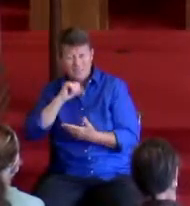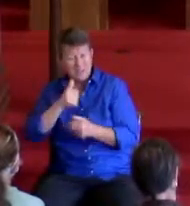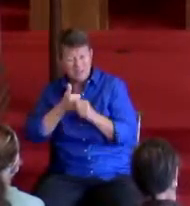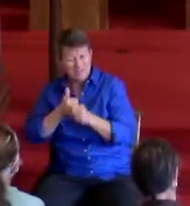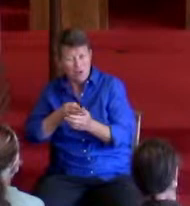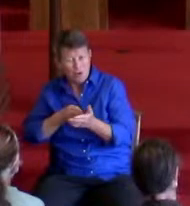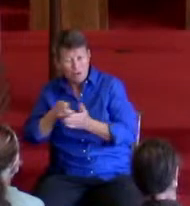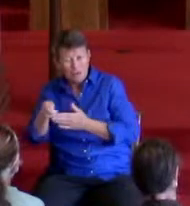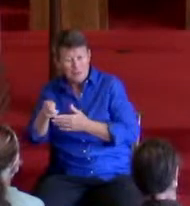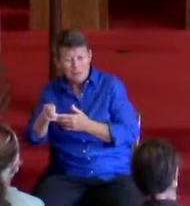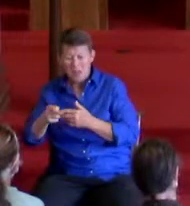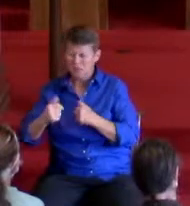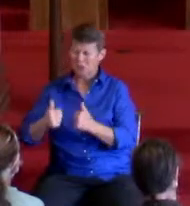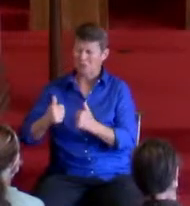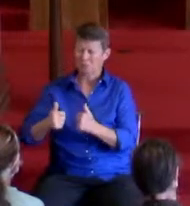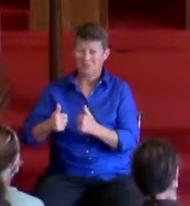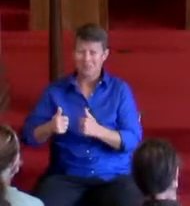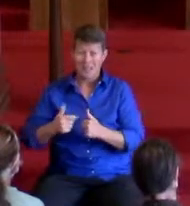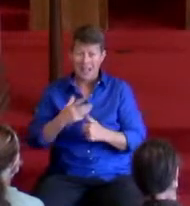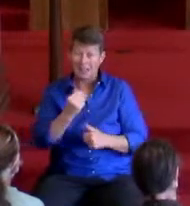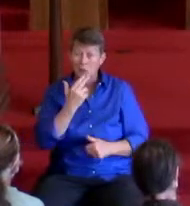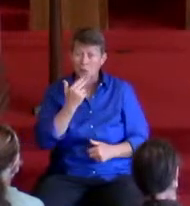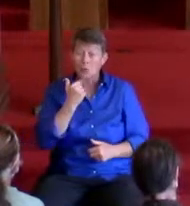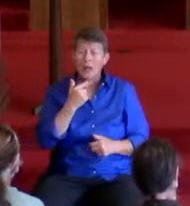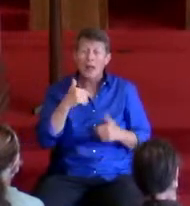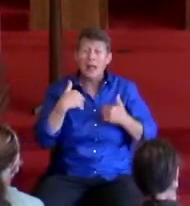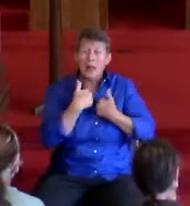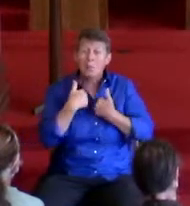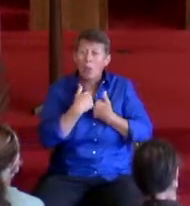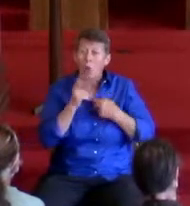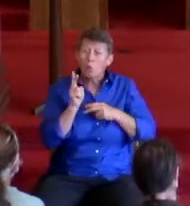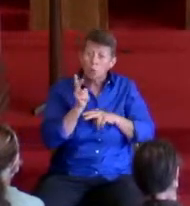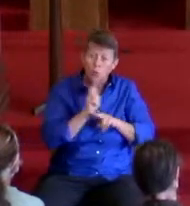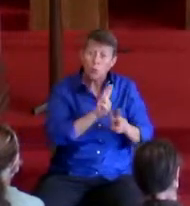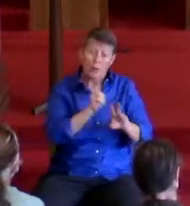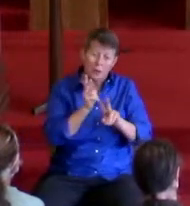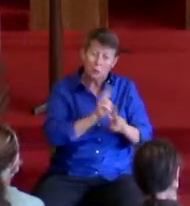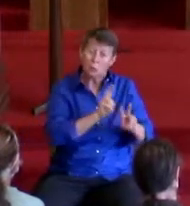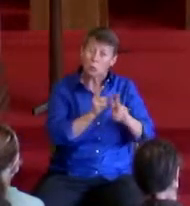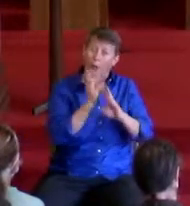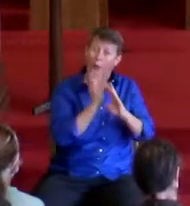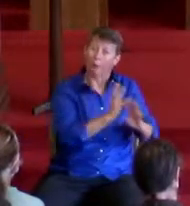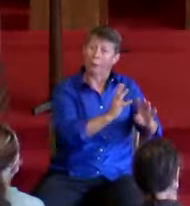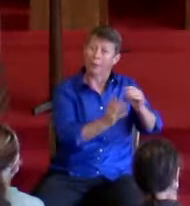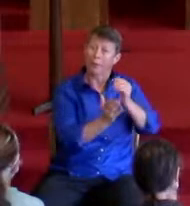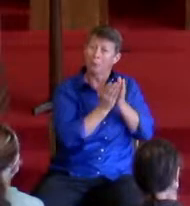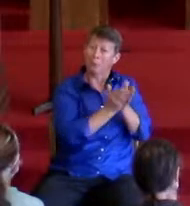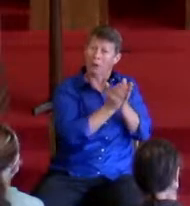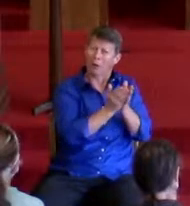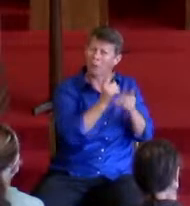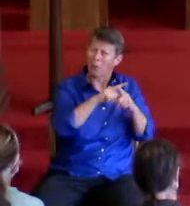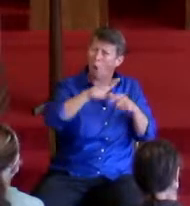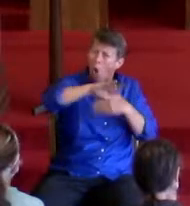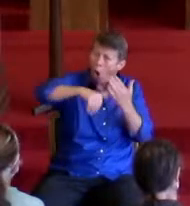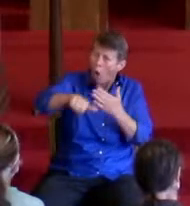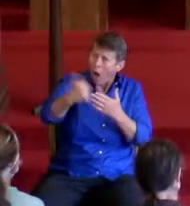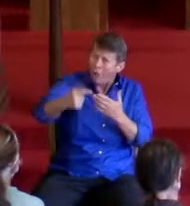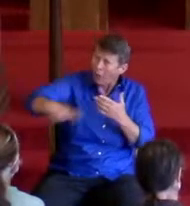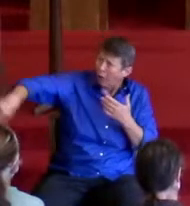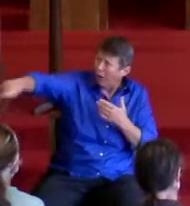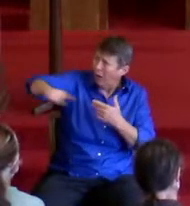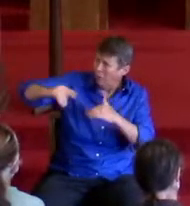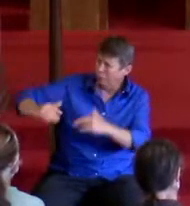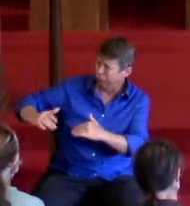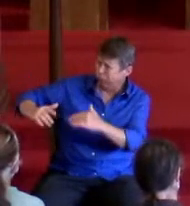how cute the little animals going two by two into the ark might be, everyone is drowned in a great